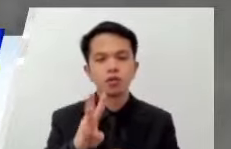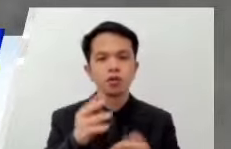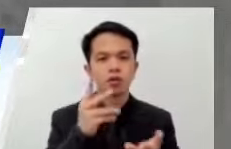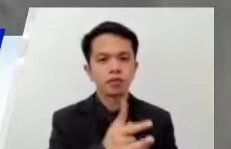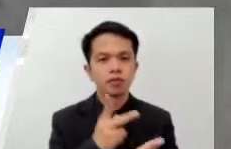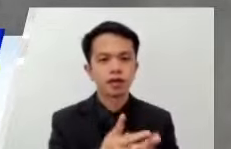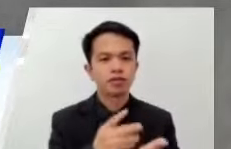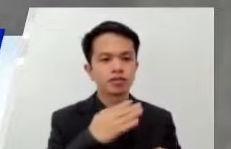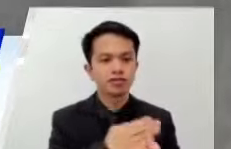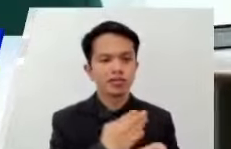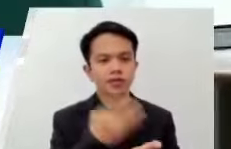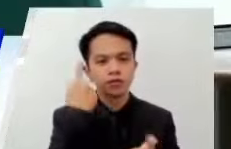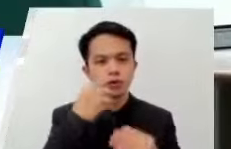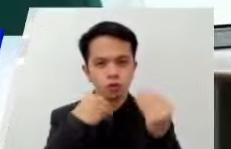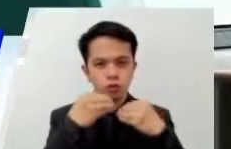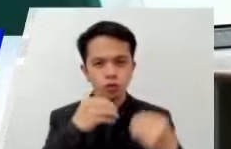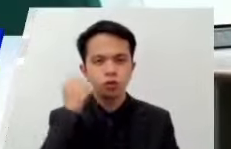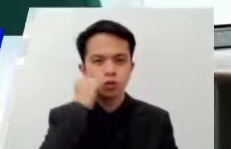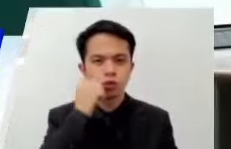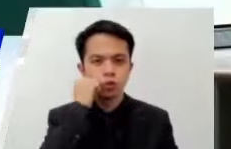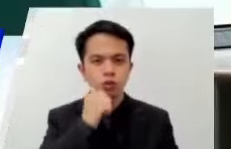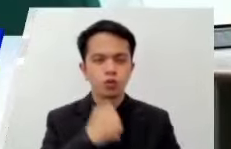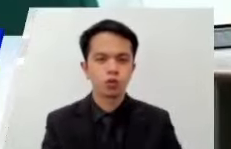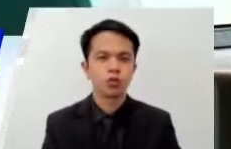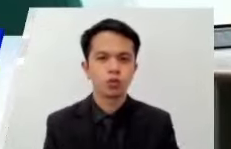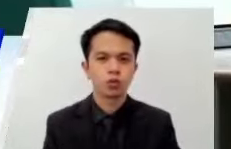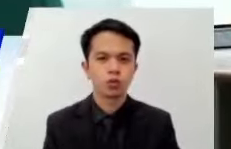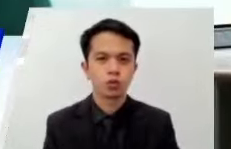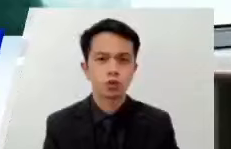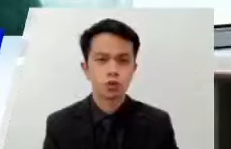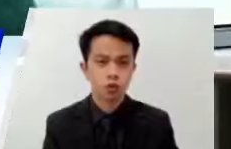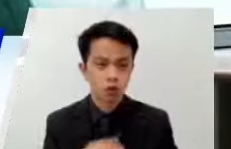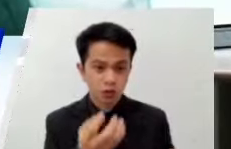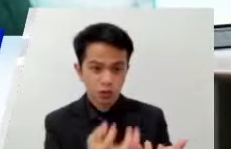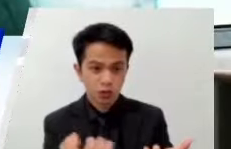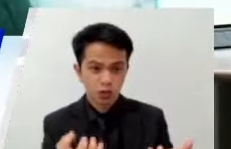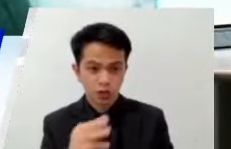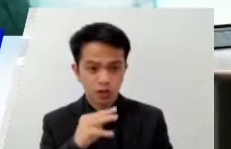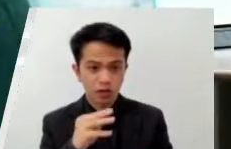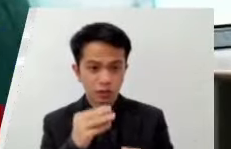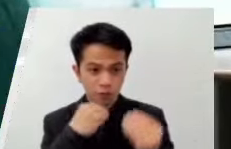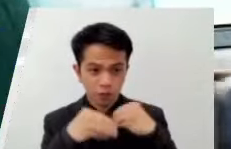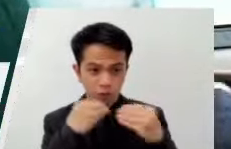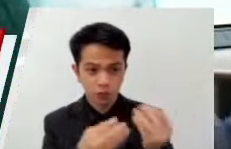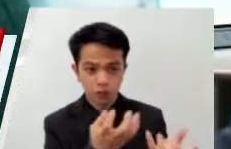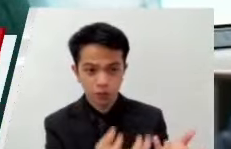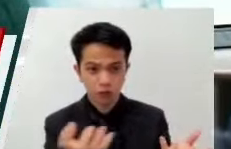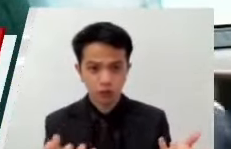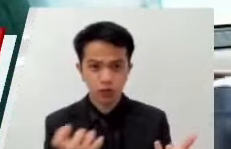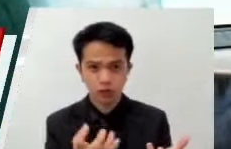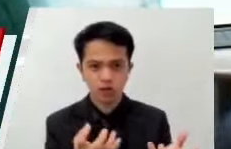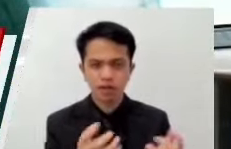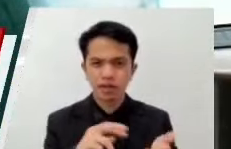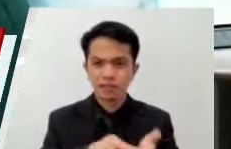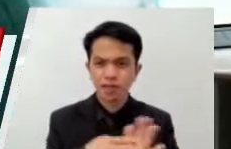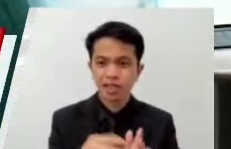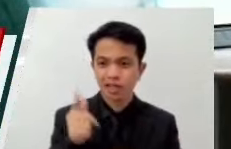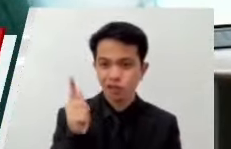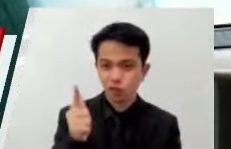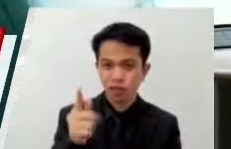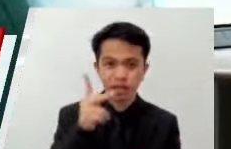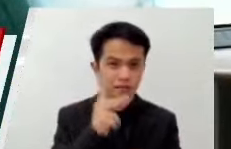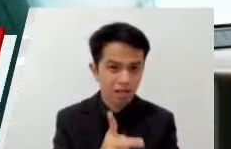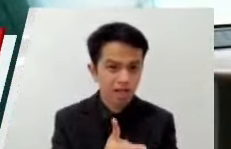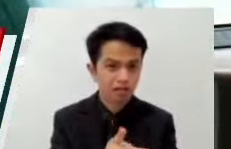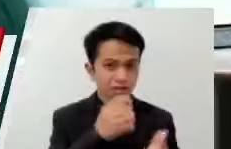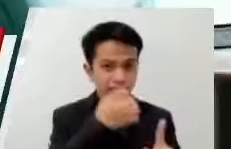pagkain kada araw. Pero 3 meals yun, di ba? So parang lumalabas o 20 pesos per